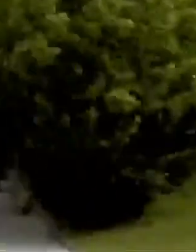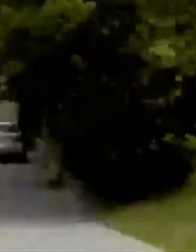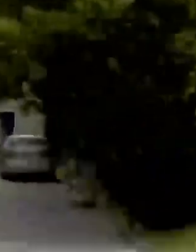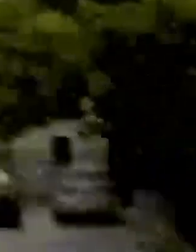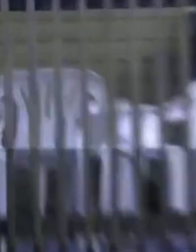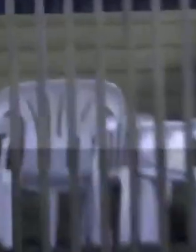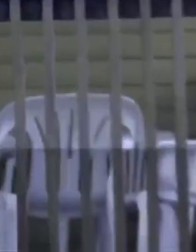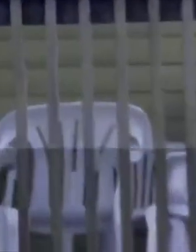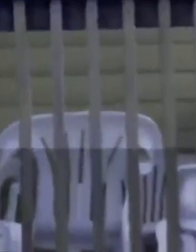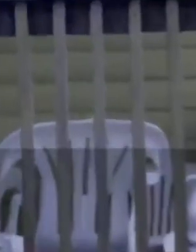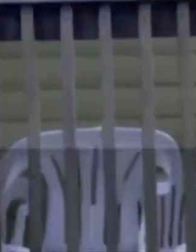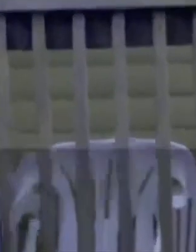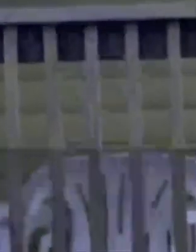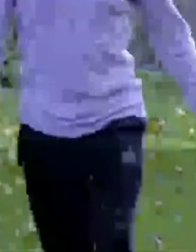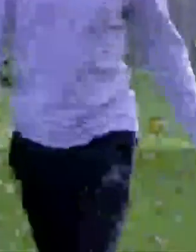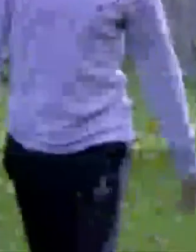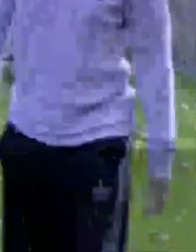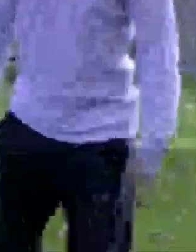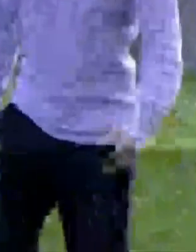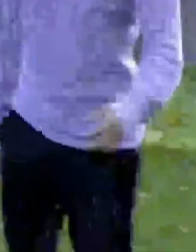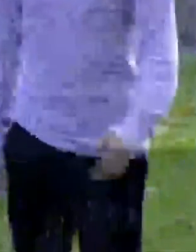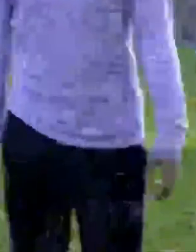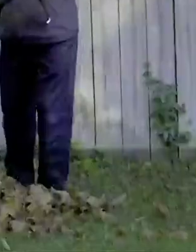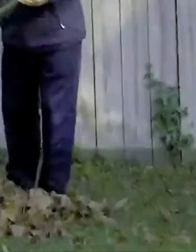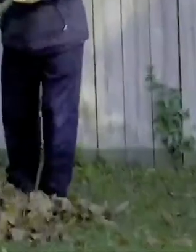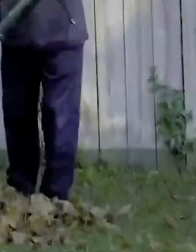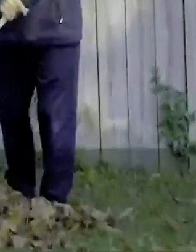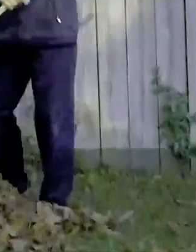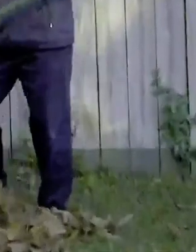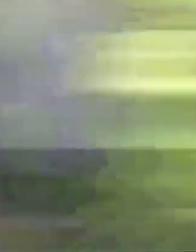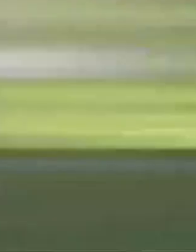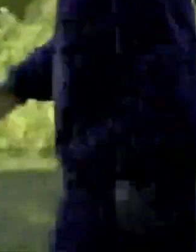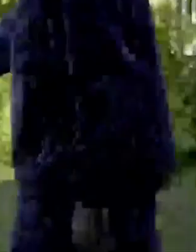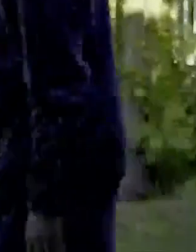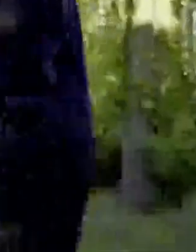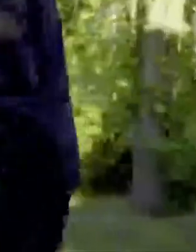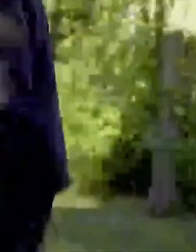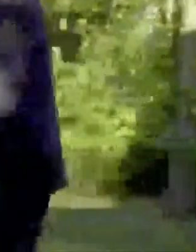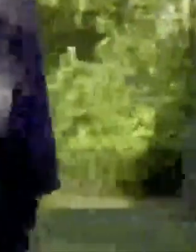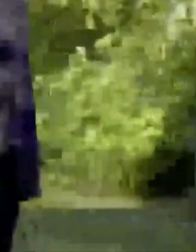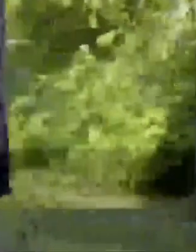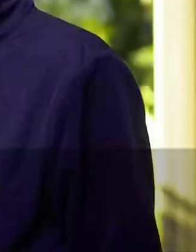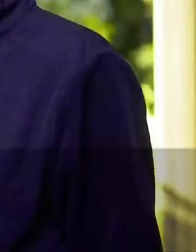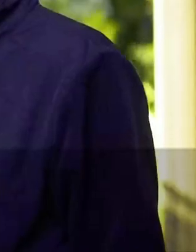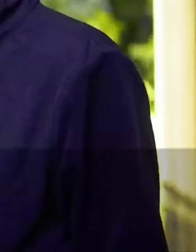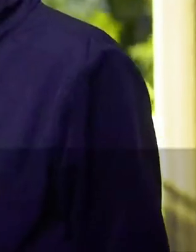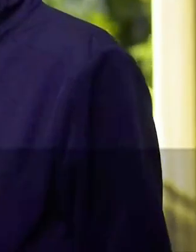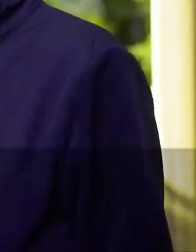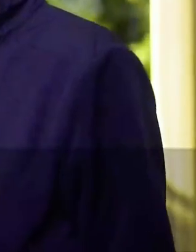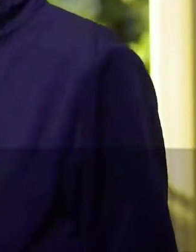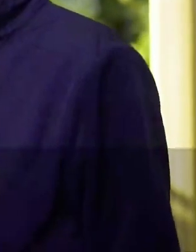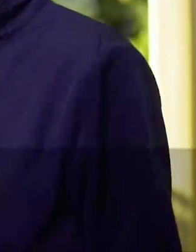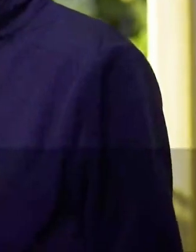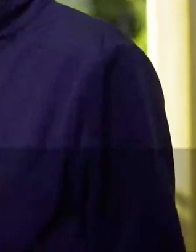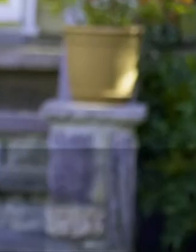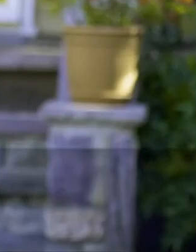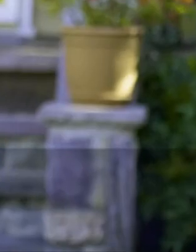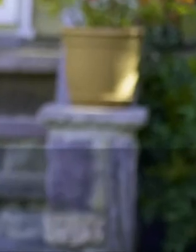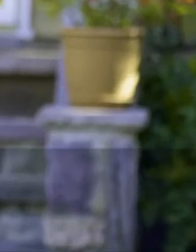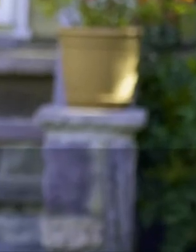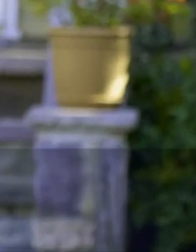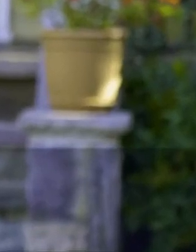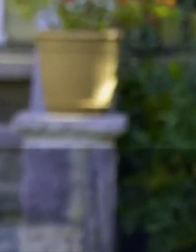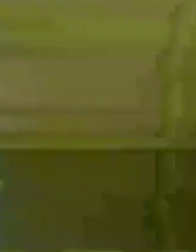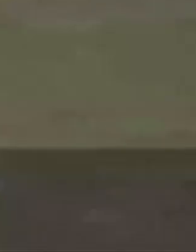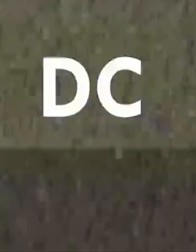This is his neighbor, Bernardo. He and his family live in Maryland. Bernardo and David are both U.S. citizens.